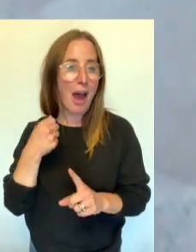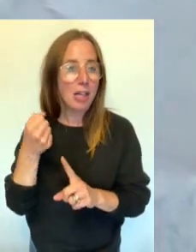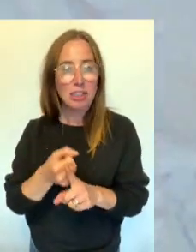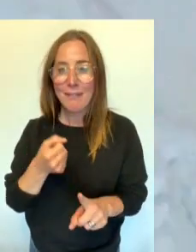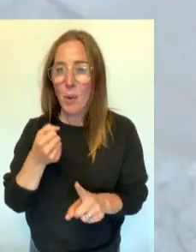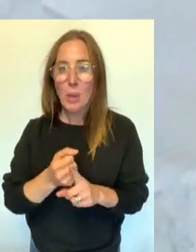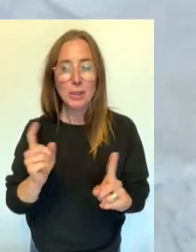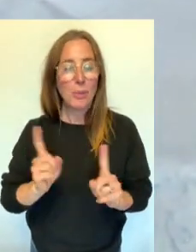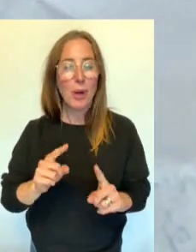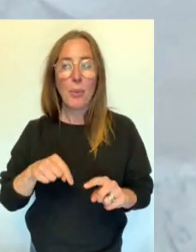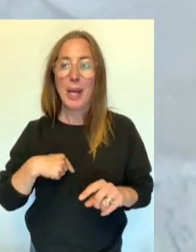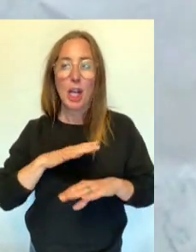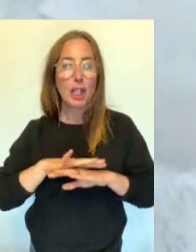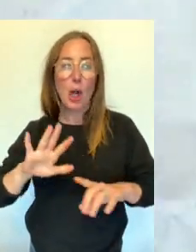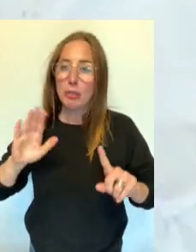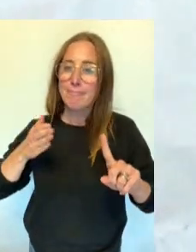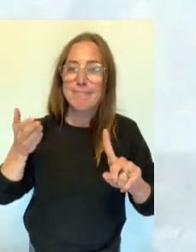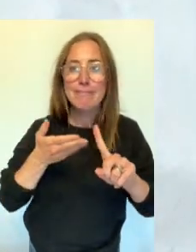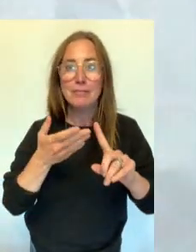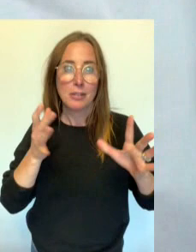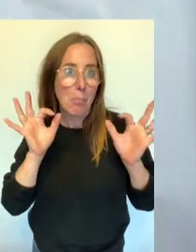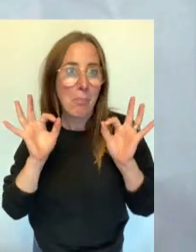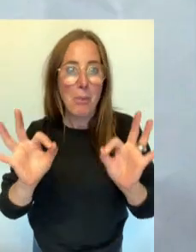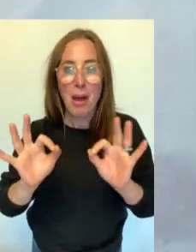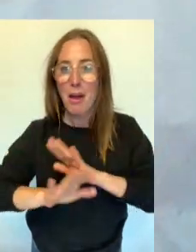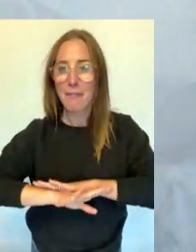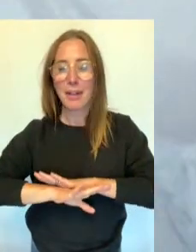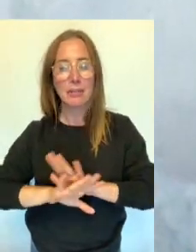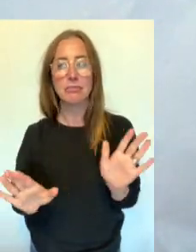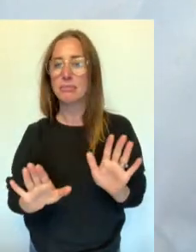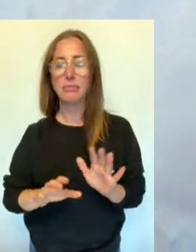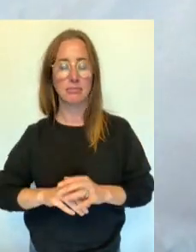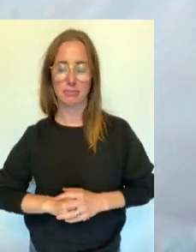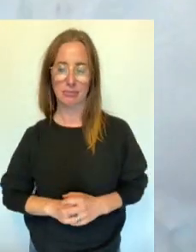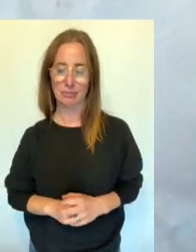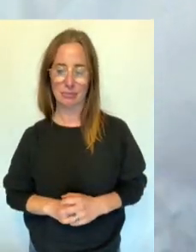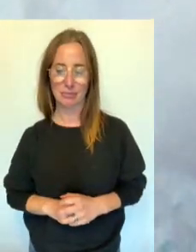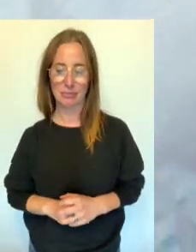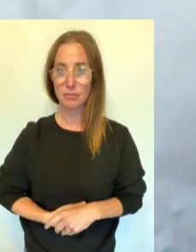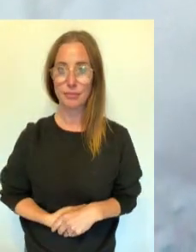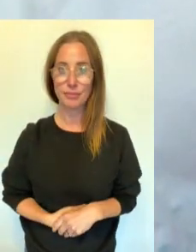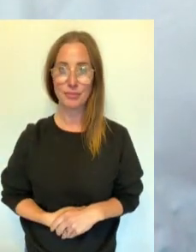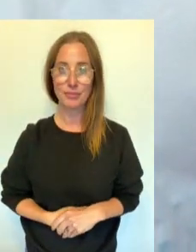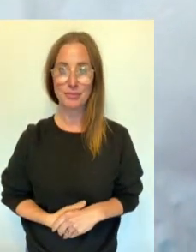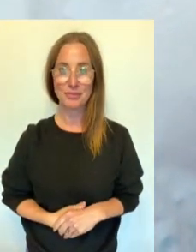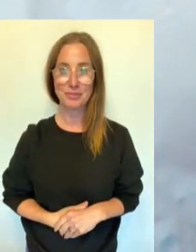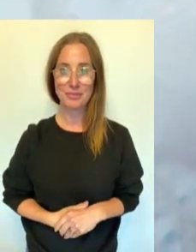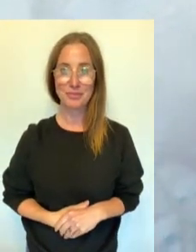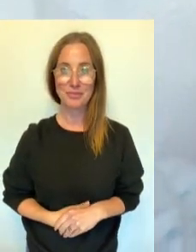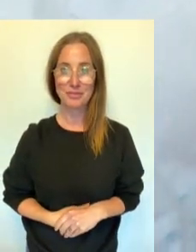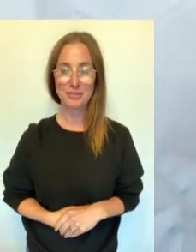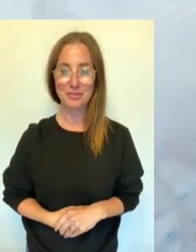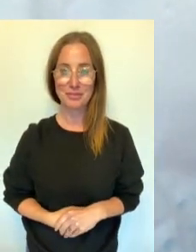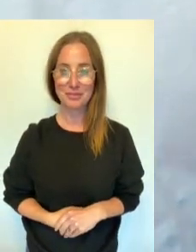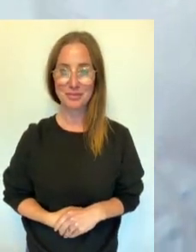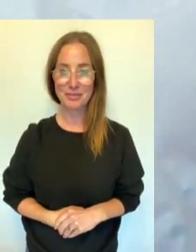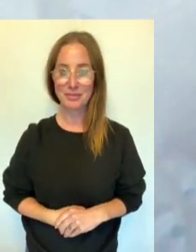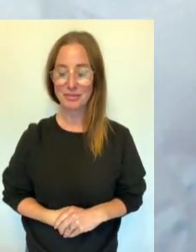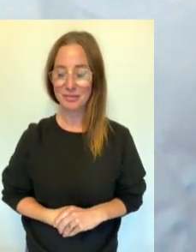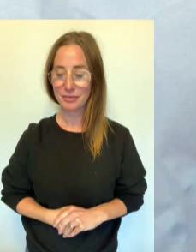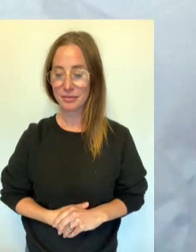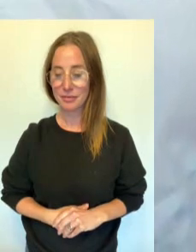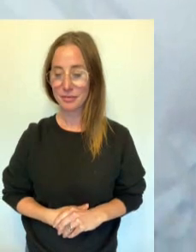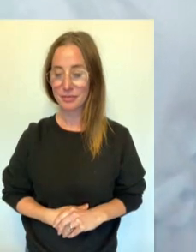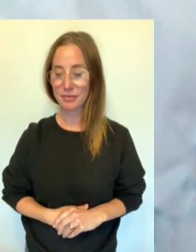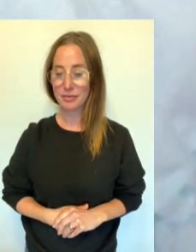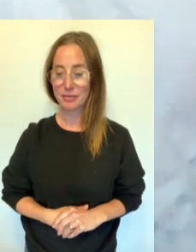perfection, obviously sometimes in indigenous art the circles are very obviously perfect